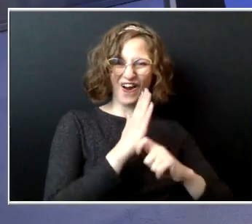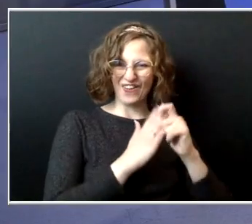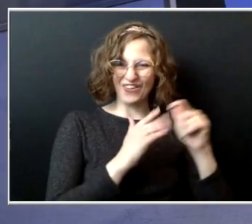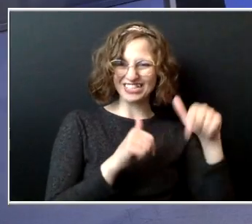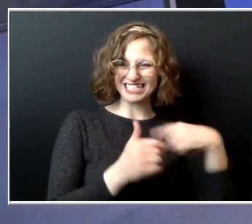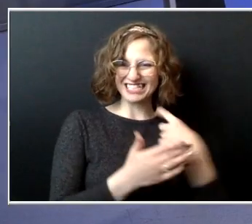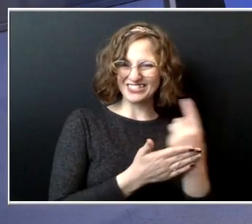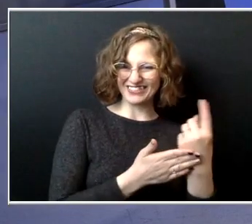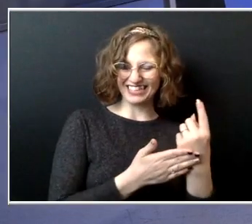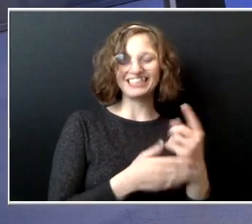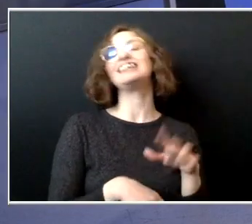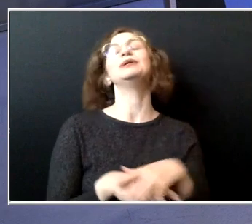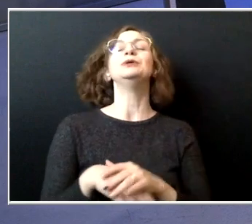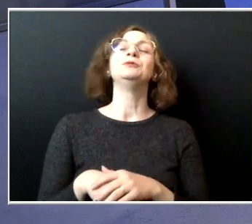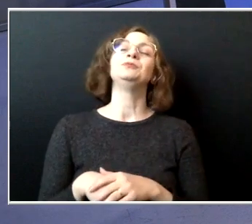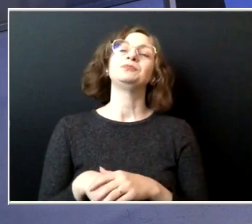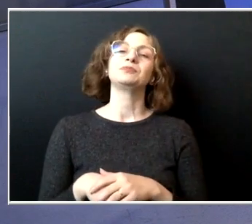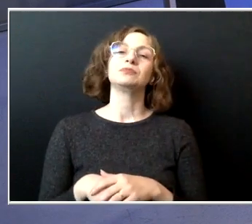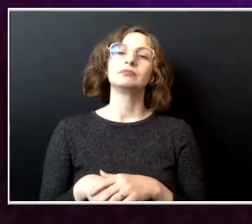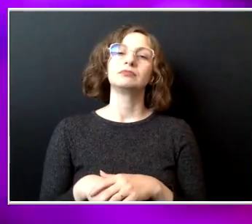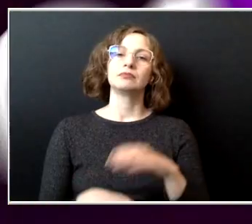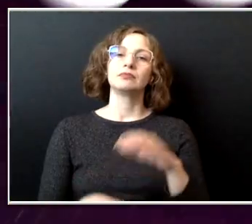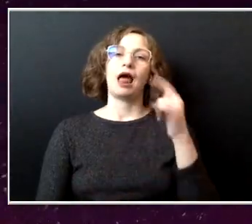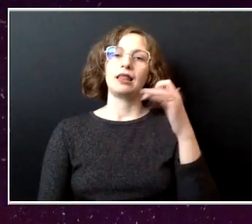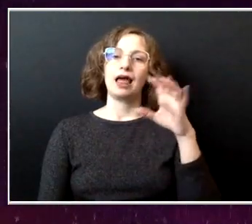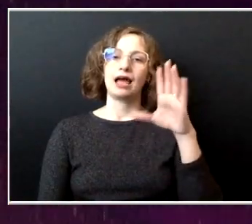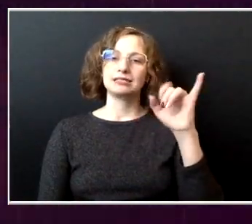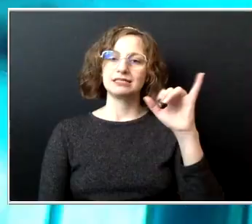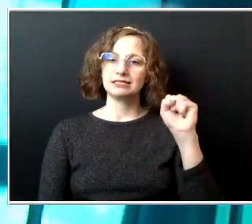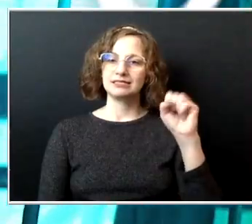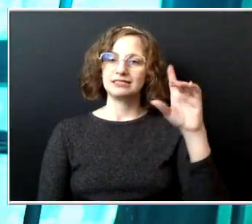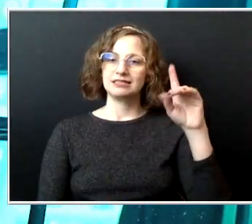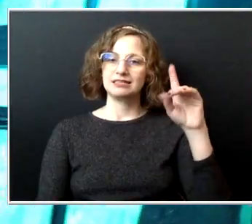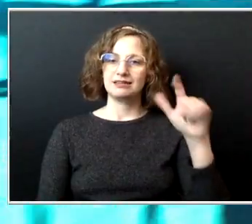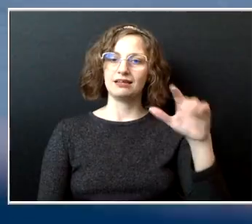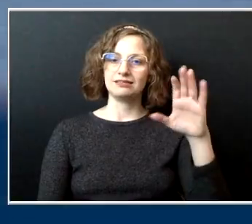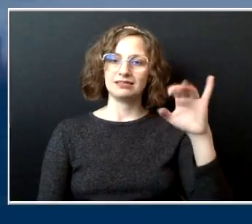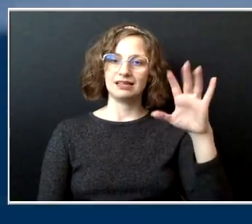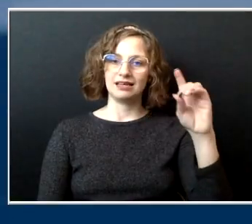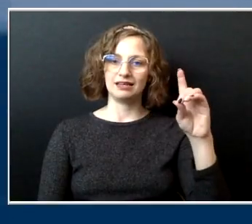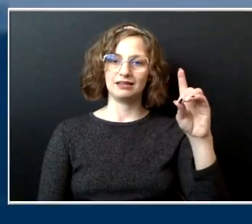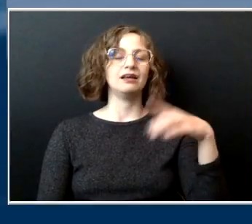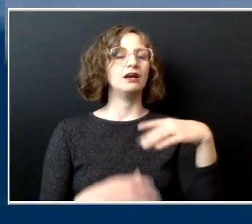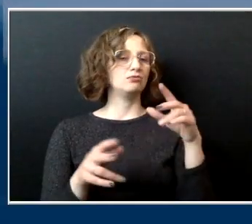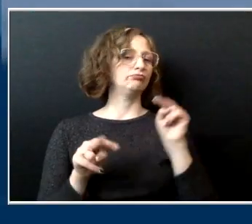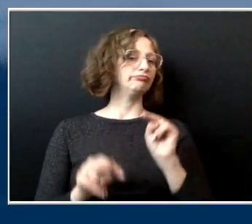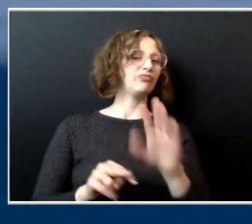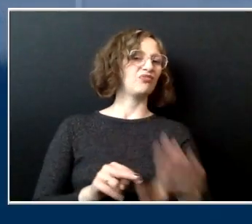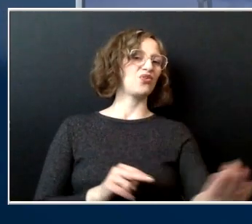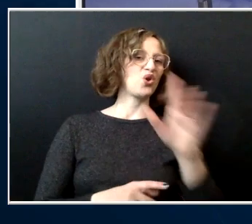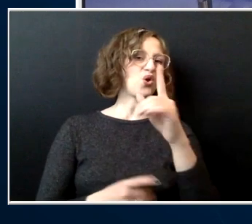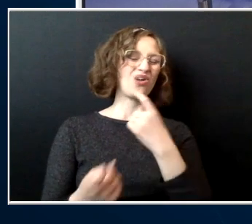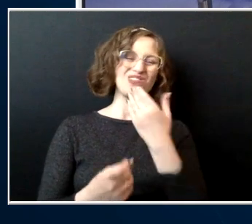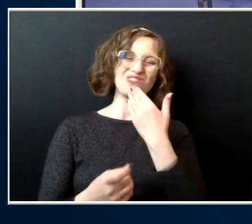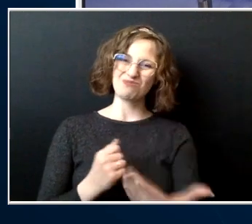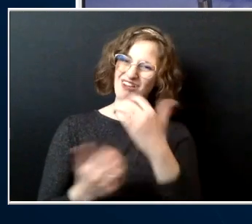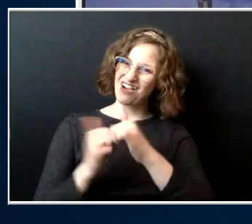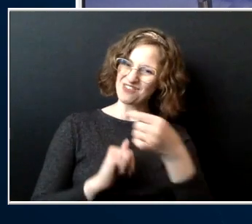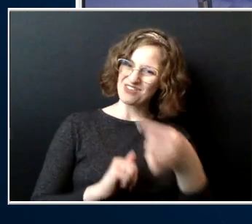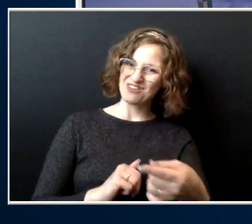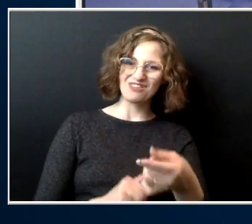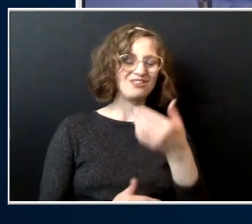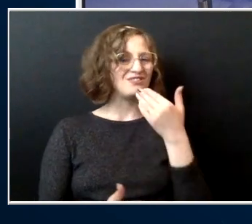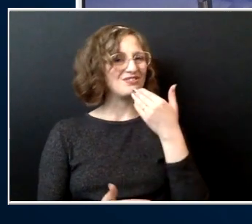right. Alexis Del Cid has been watching from questions from our community. Good morning, Alexis. How are you? Good morning, Dr. Stites.